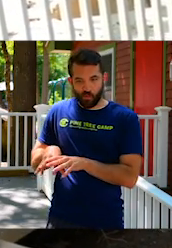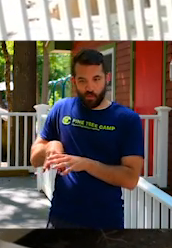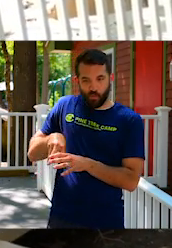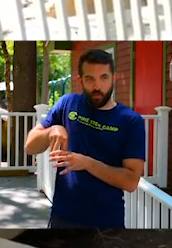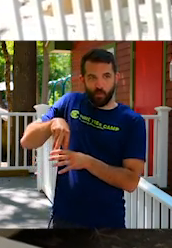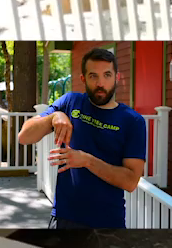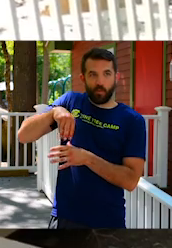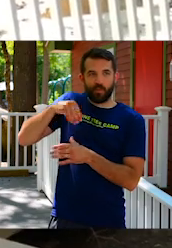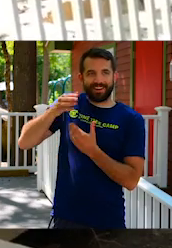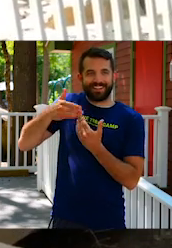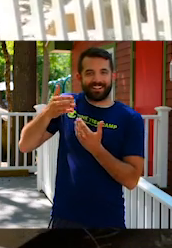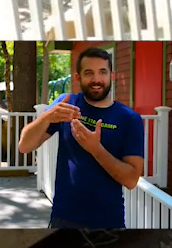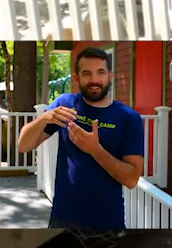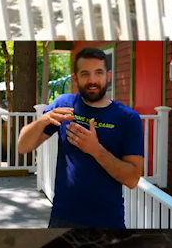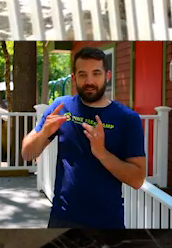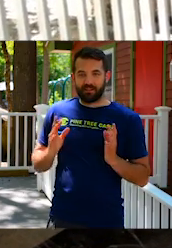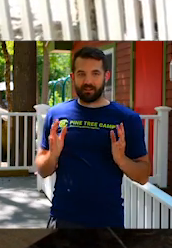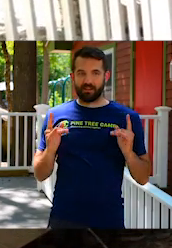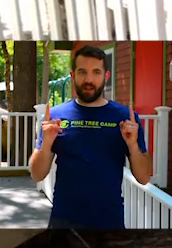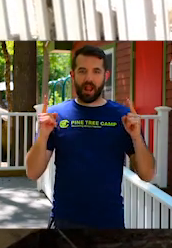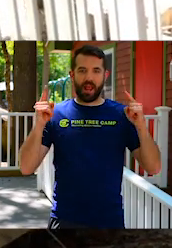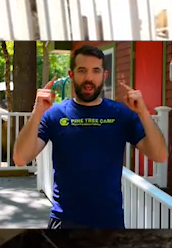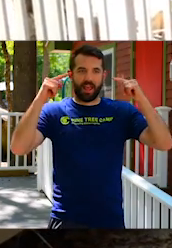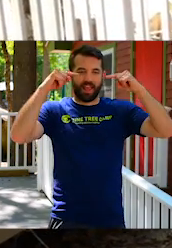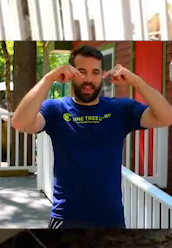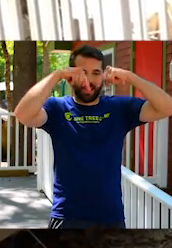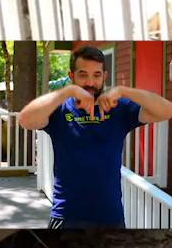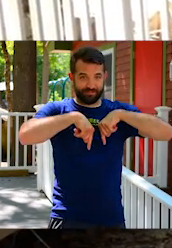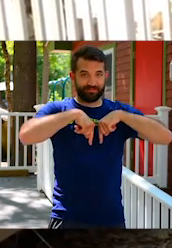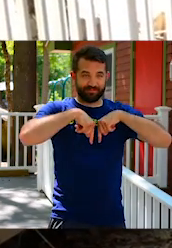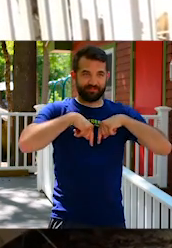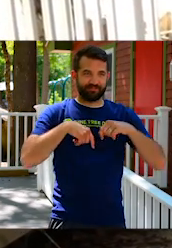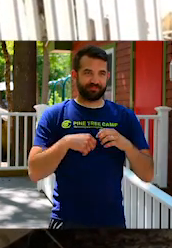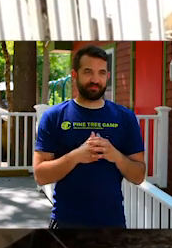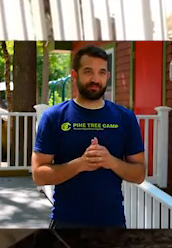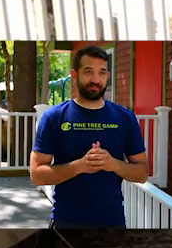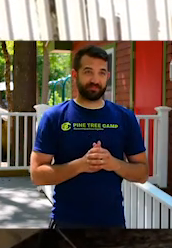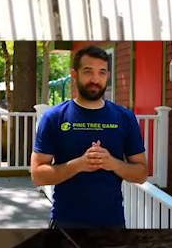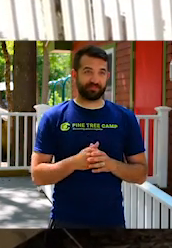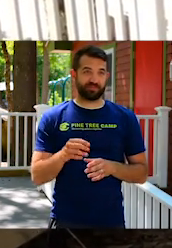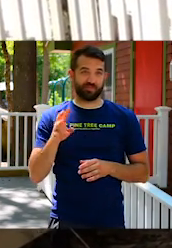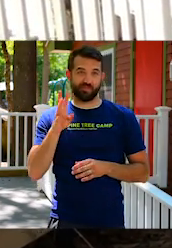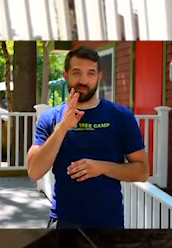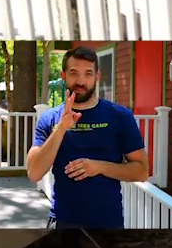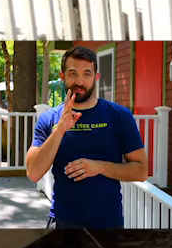that means is that the water molecules and the paper towel were able to connect